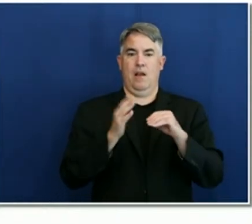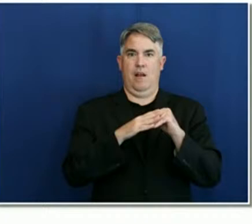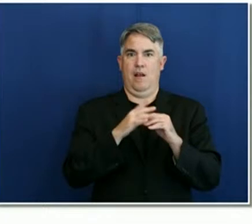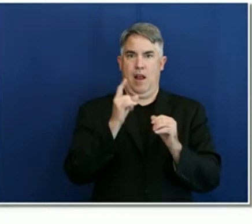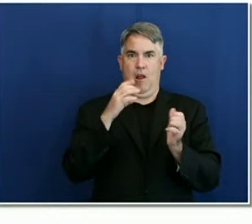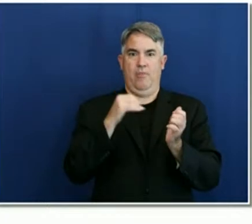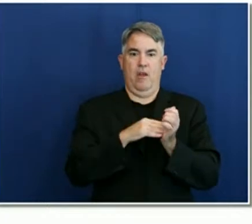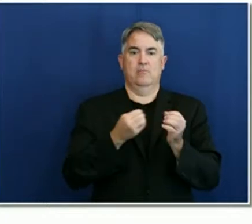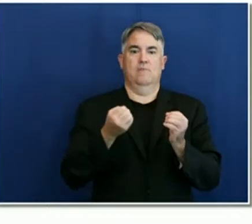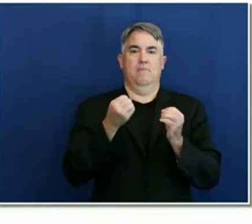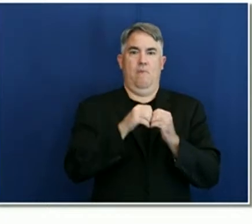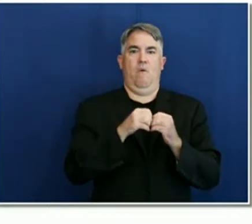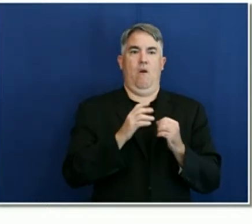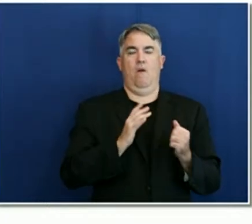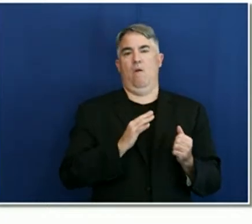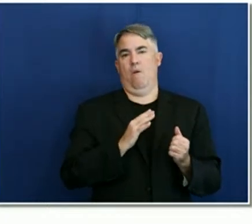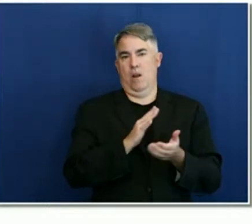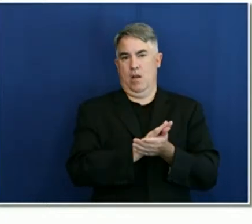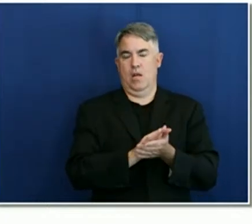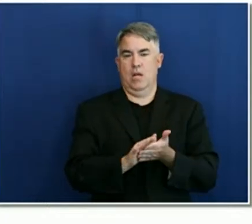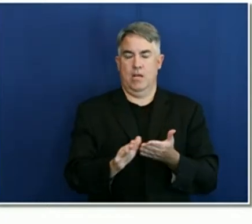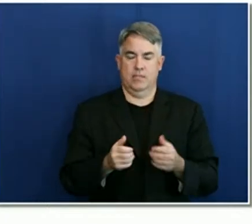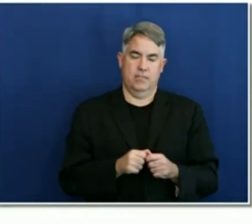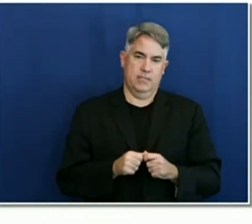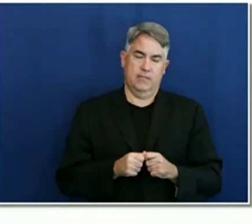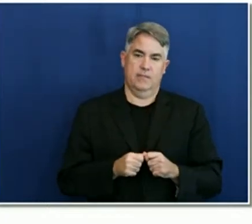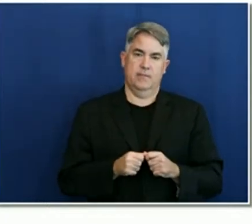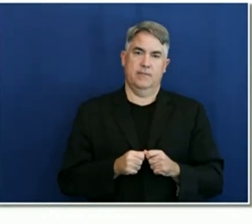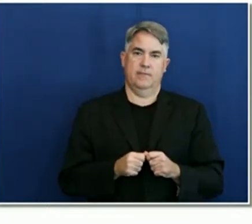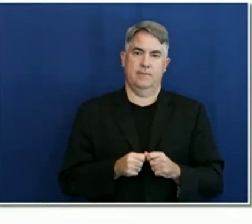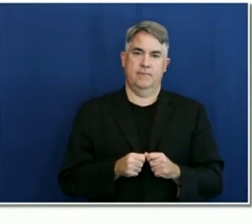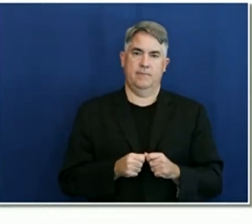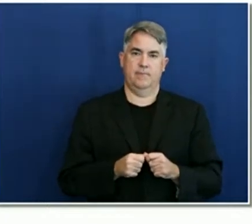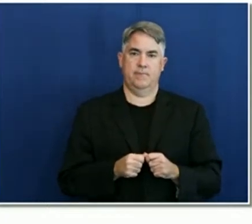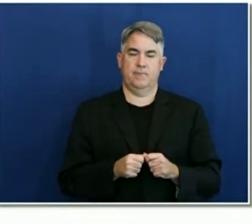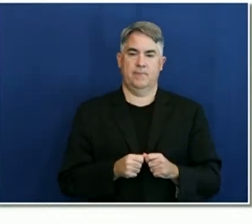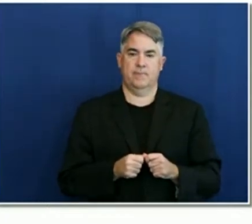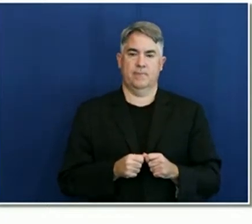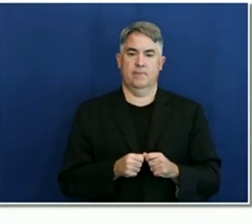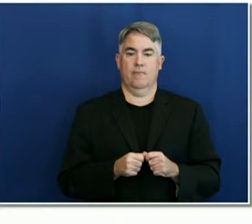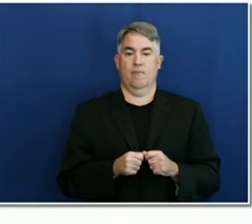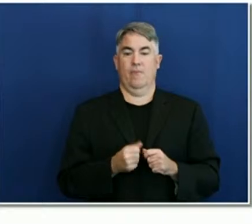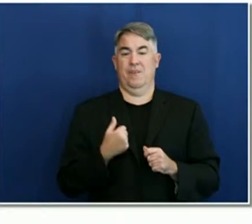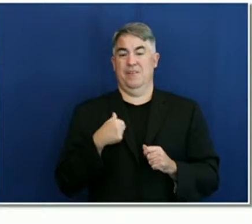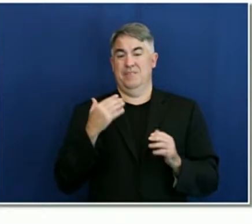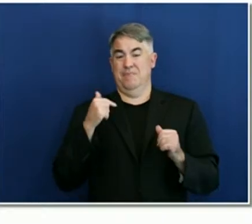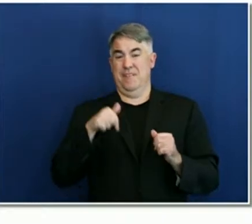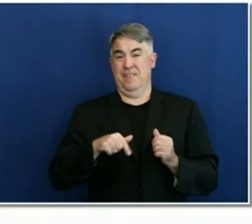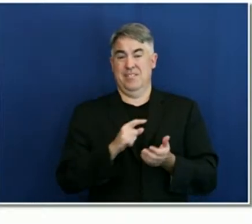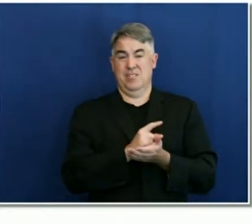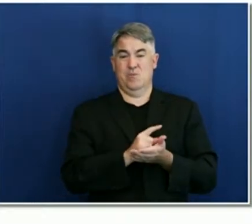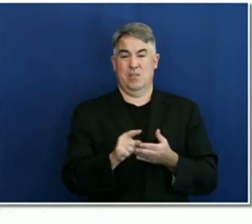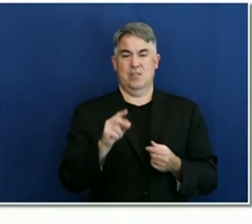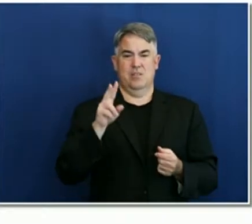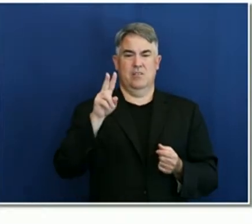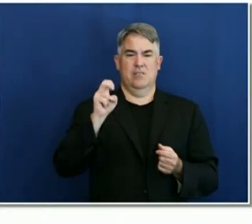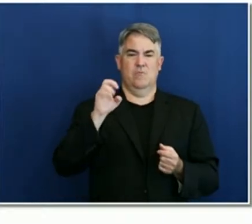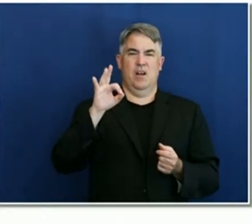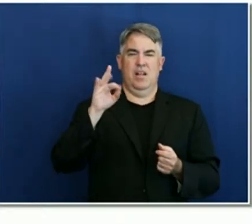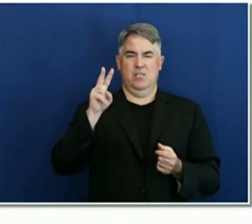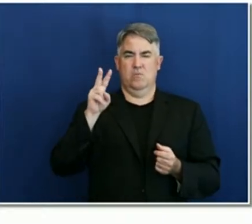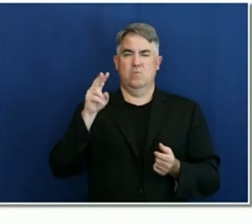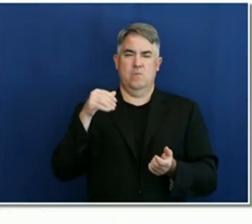before. And so you can see that number reflected there. And then what we are expecting this week is the 292,